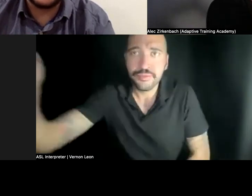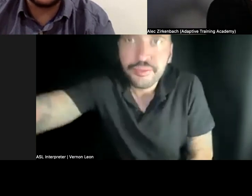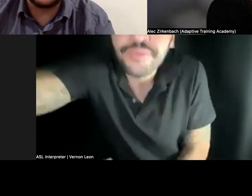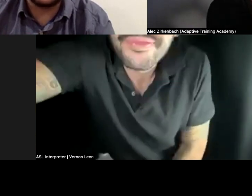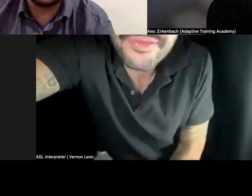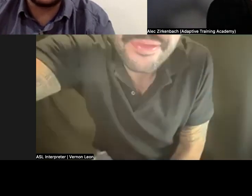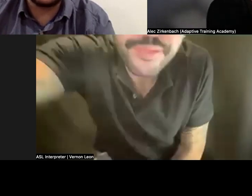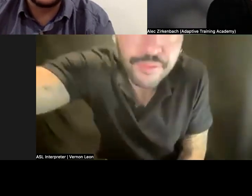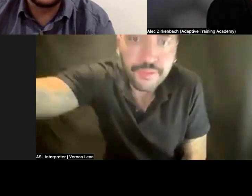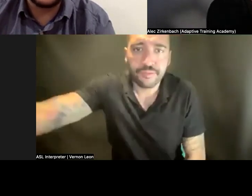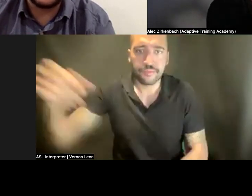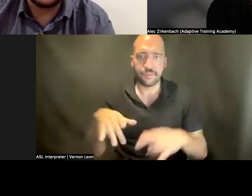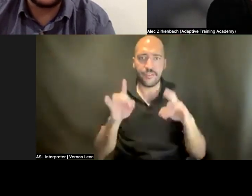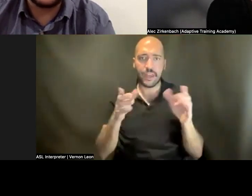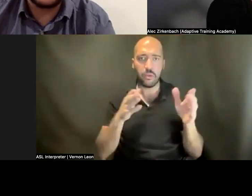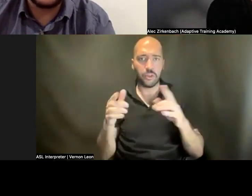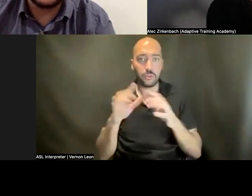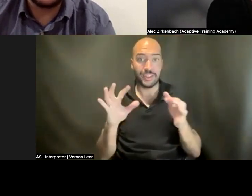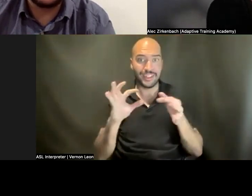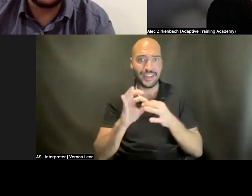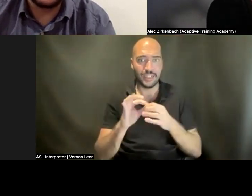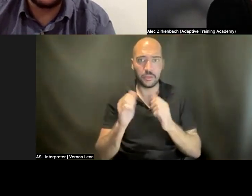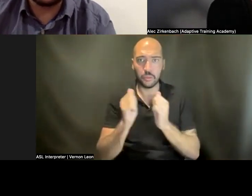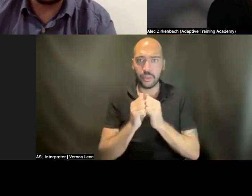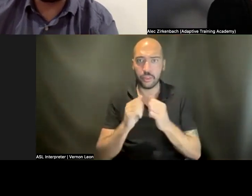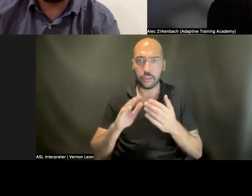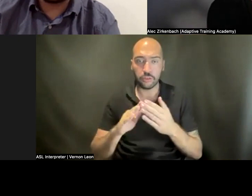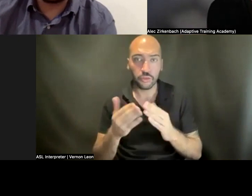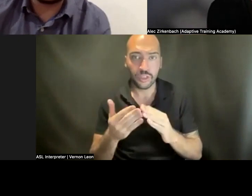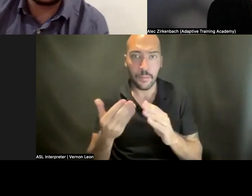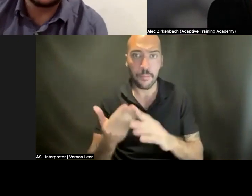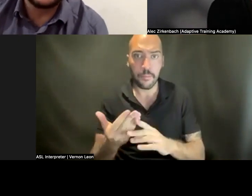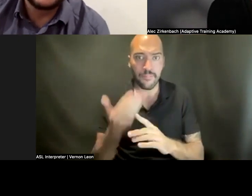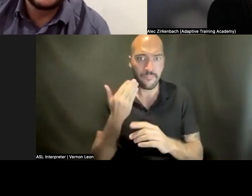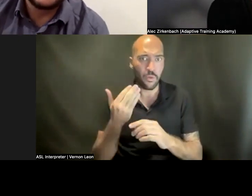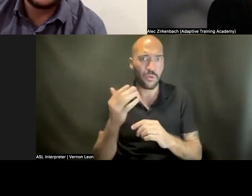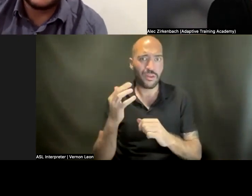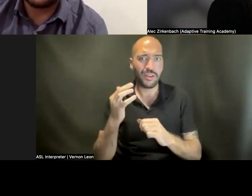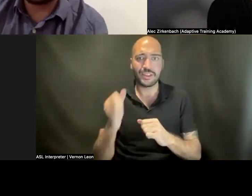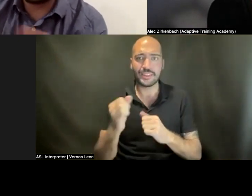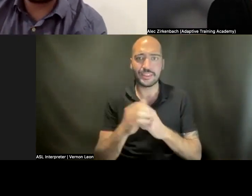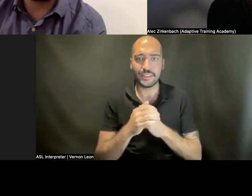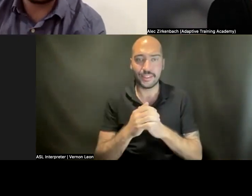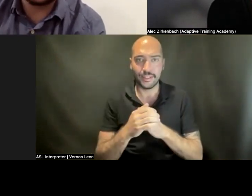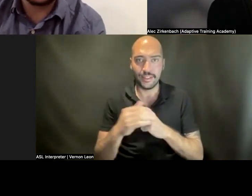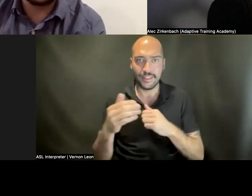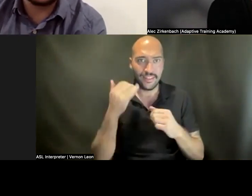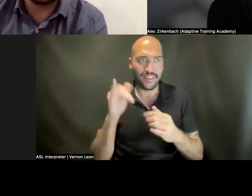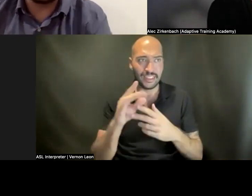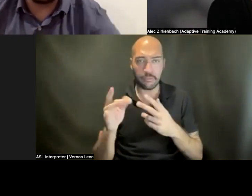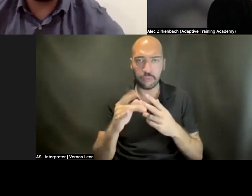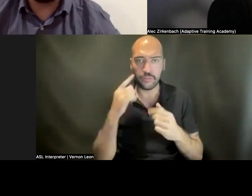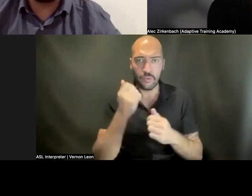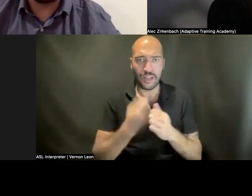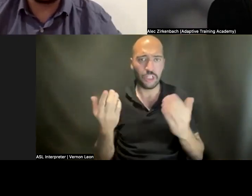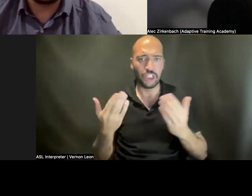yeah, finding a way to connect with the community even before exiting, if that's an option for anybody